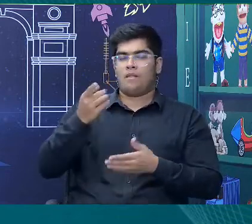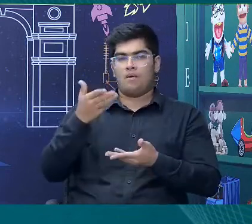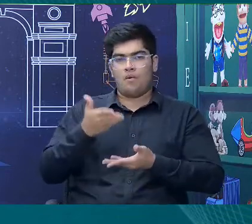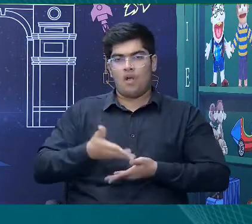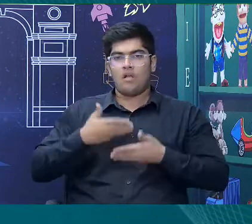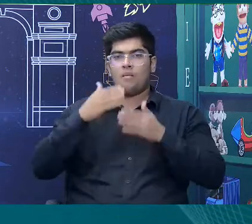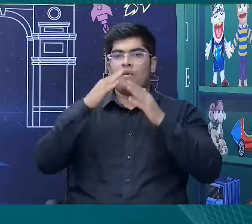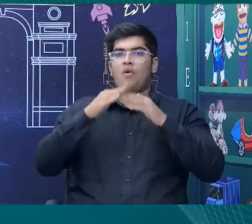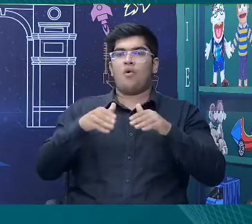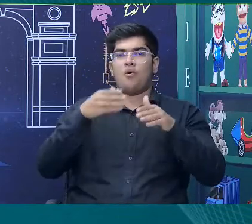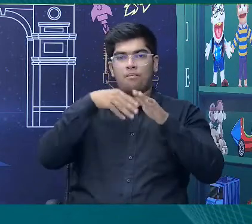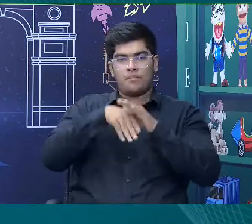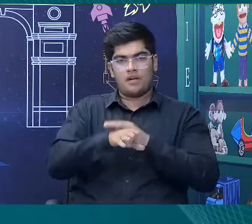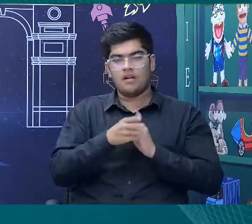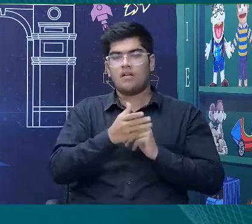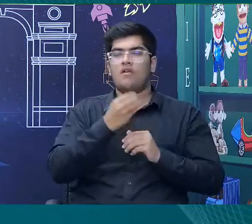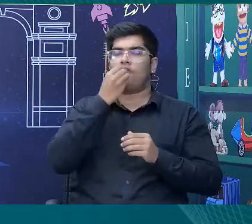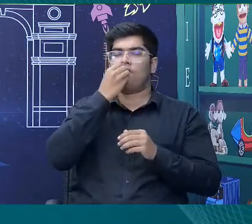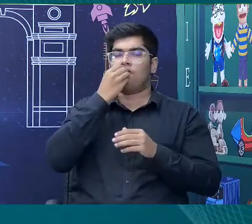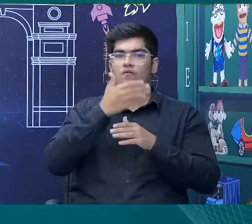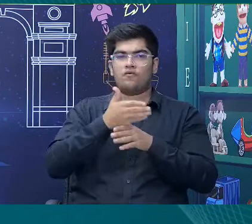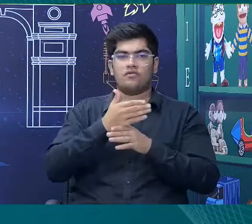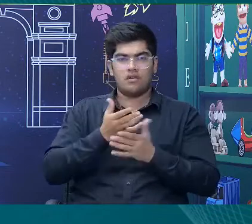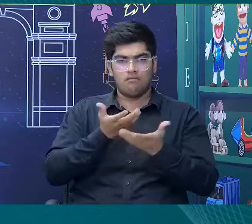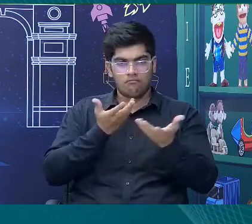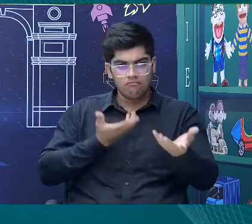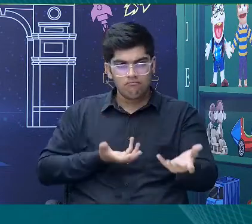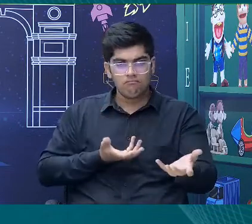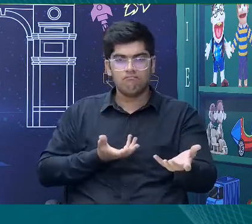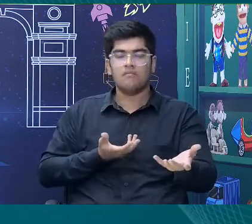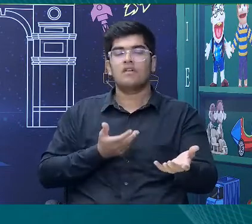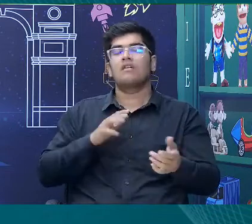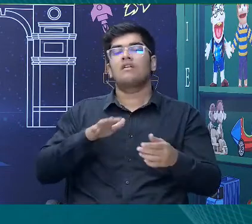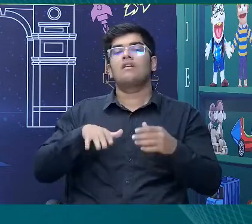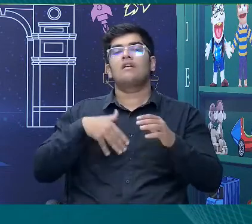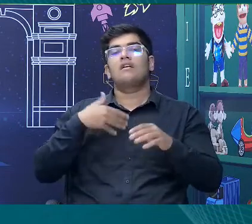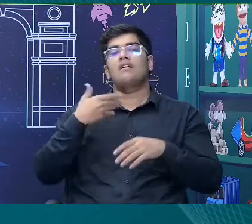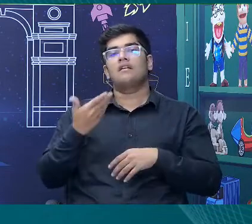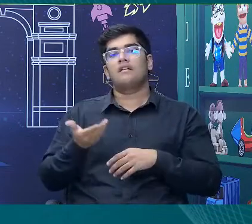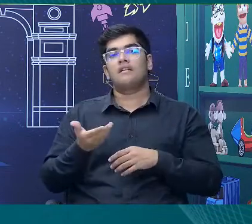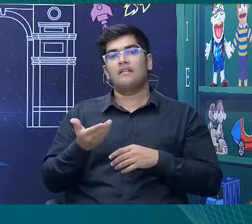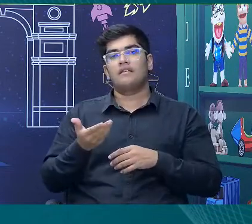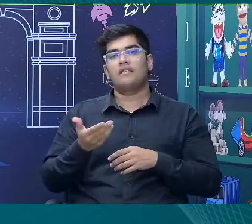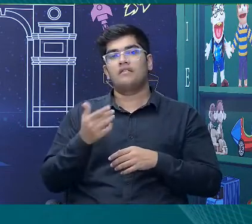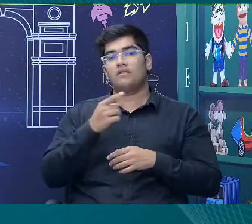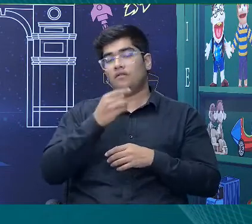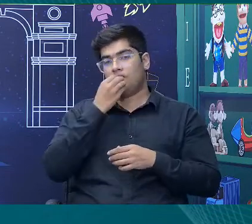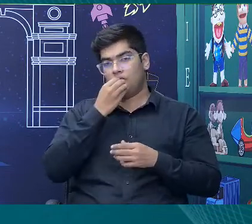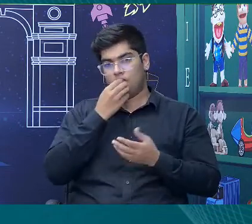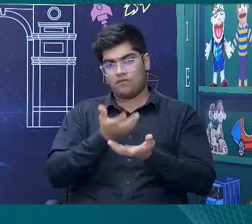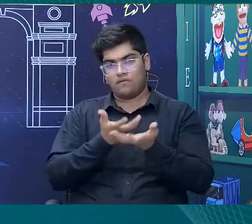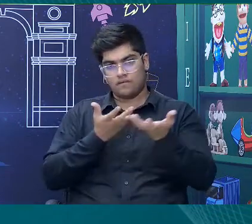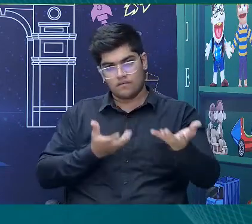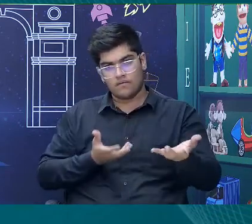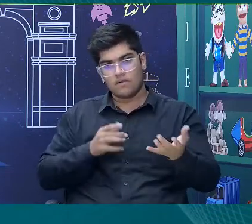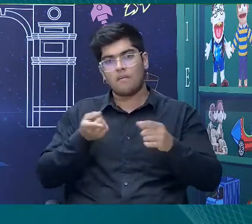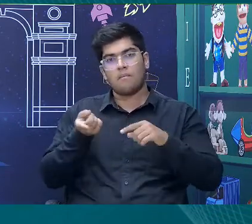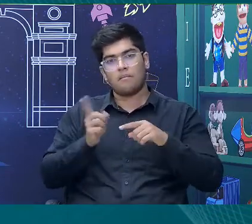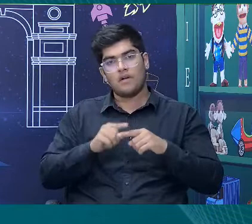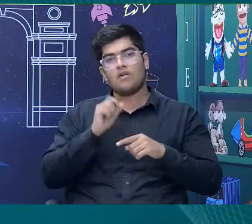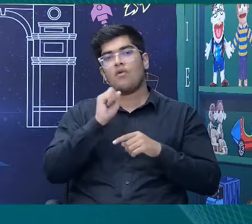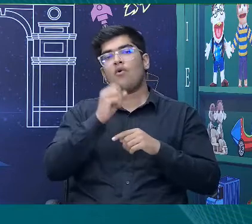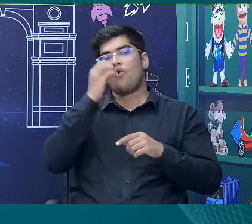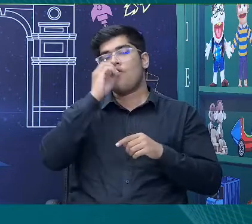house, shares his food with this man, the rat trap seller, and not just his food, the old man also shares a